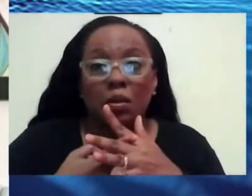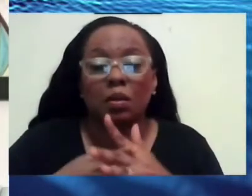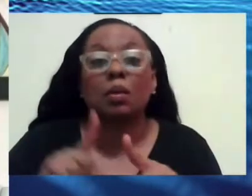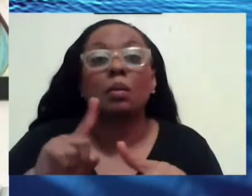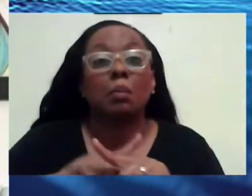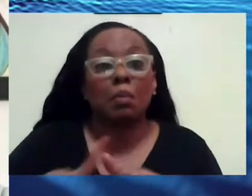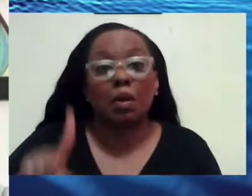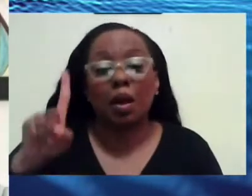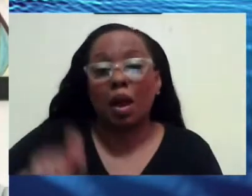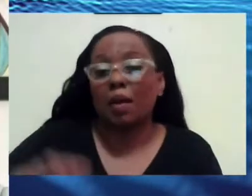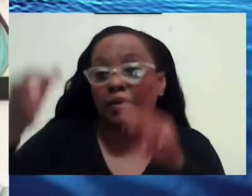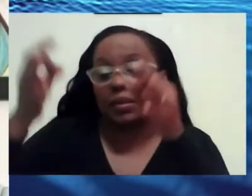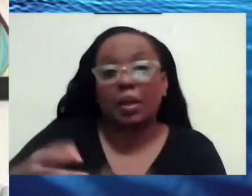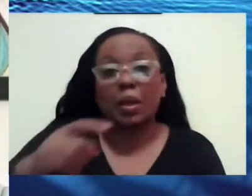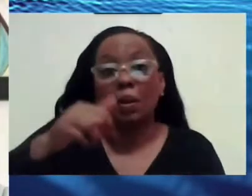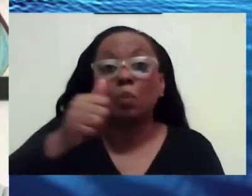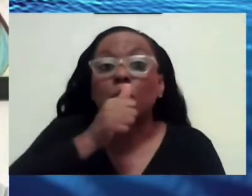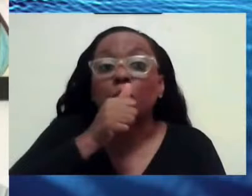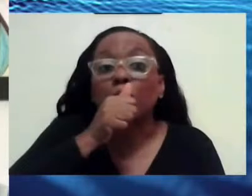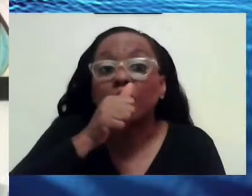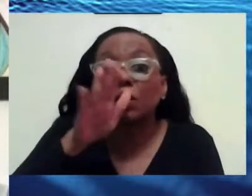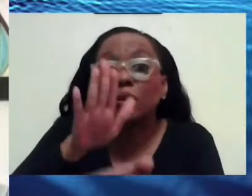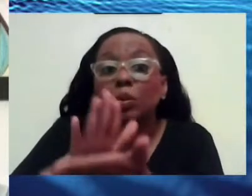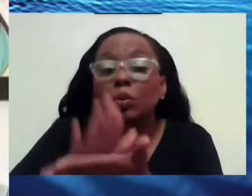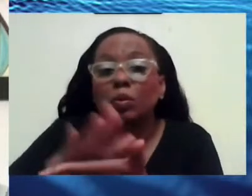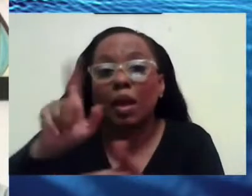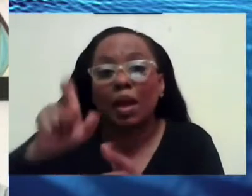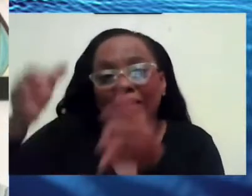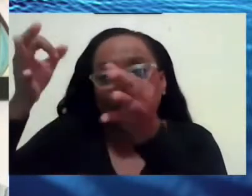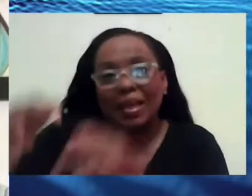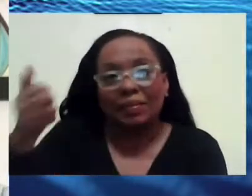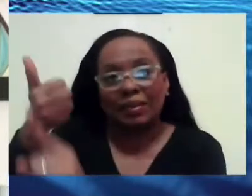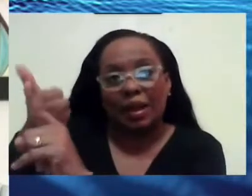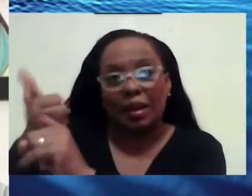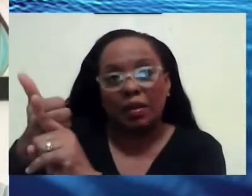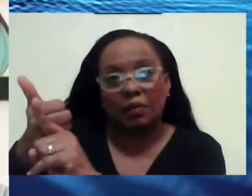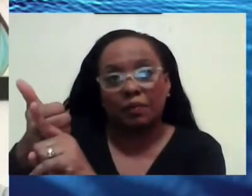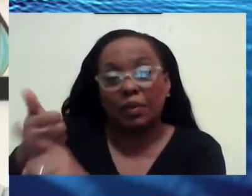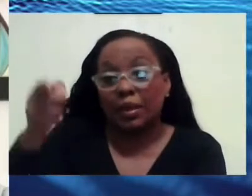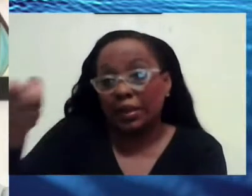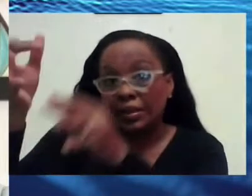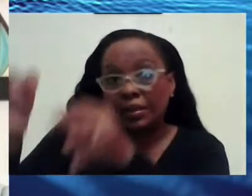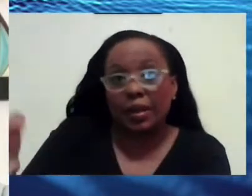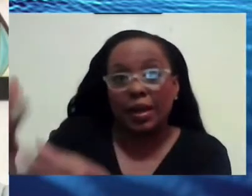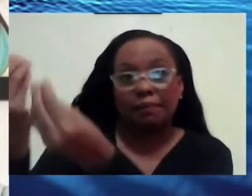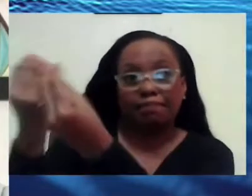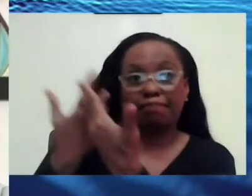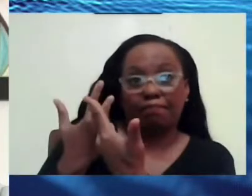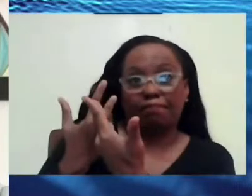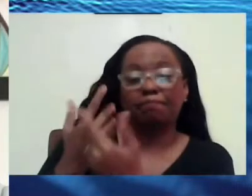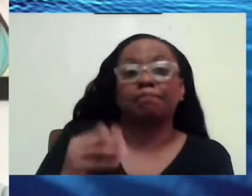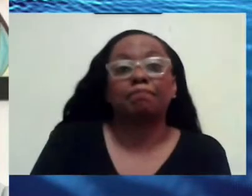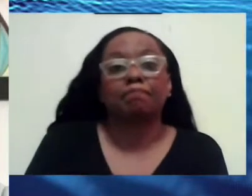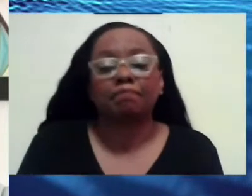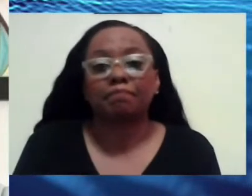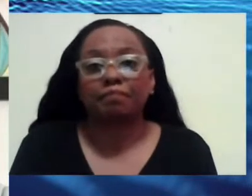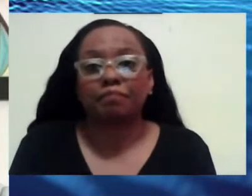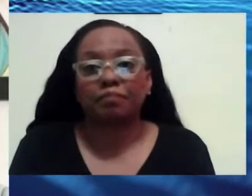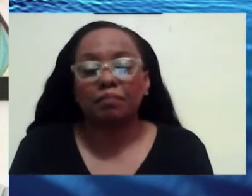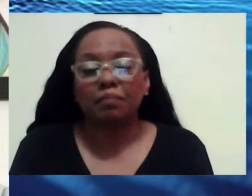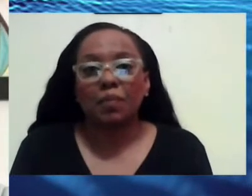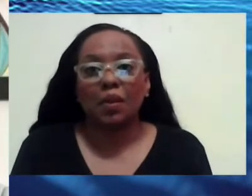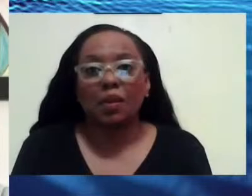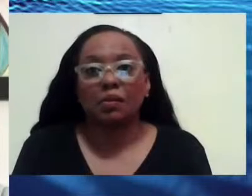have to determine their state of readiness, and they will advise the Ministry of Education accordingly. As it relates to